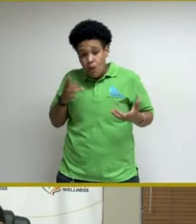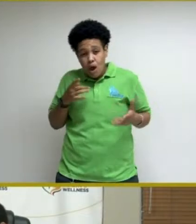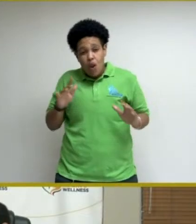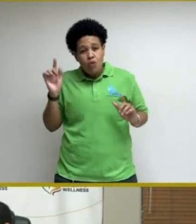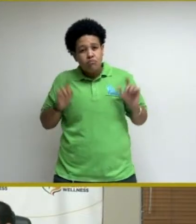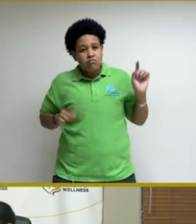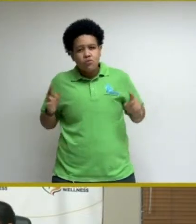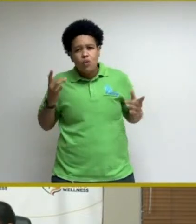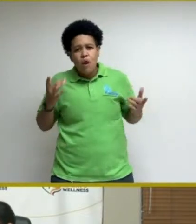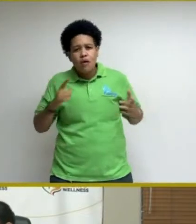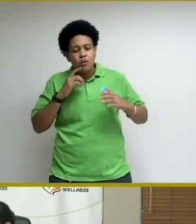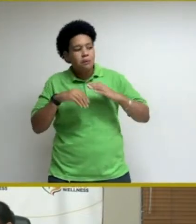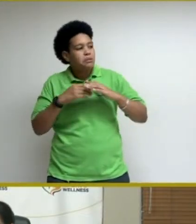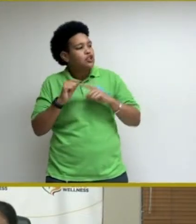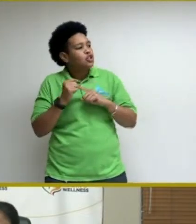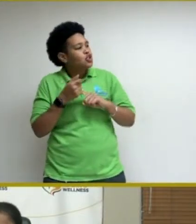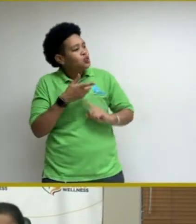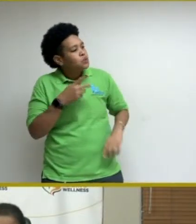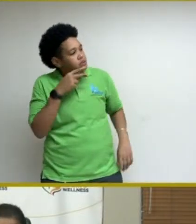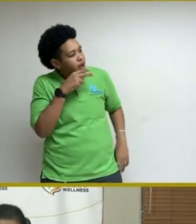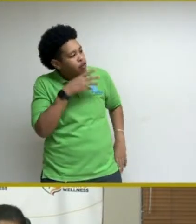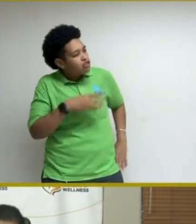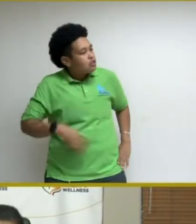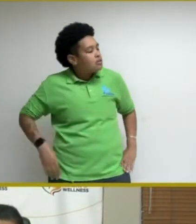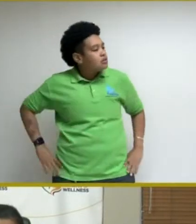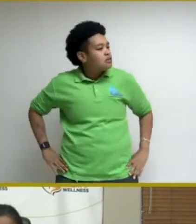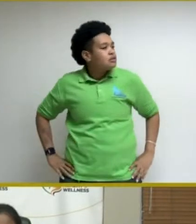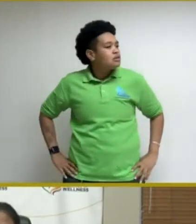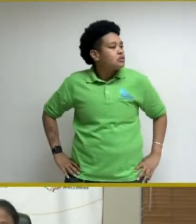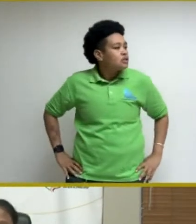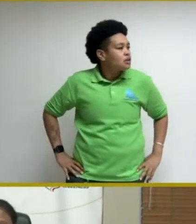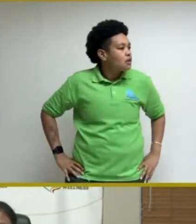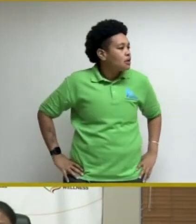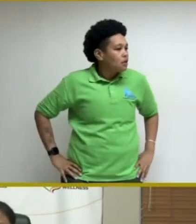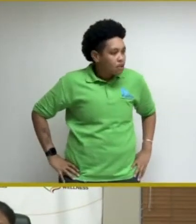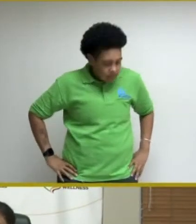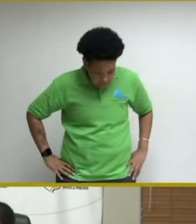Based on the situation with the variants.